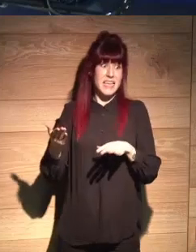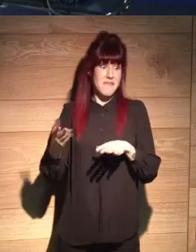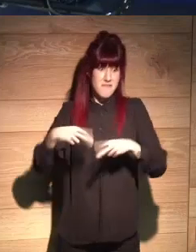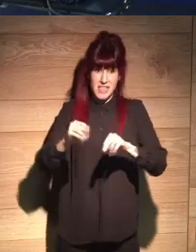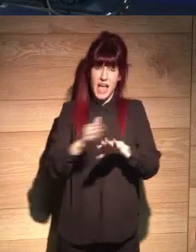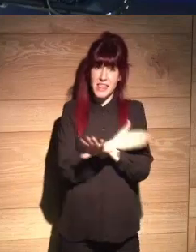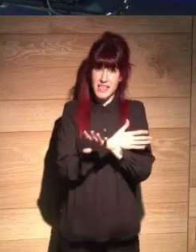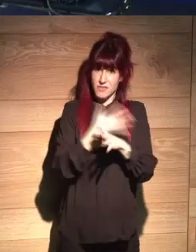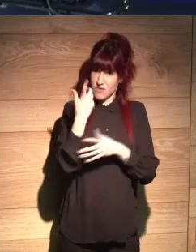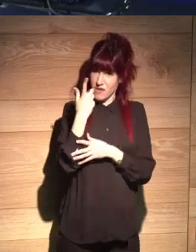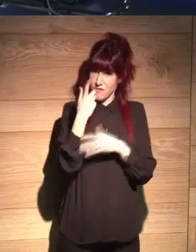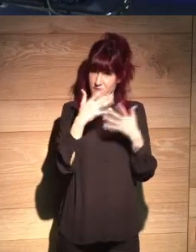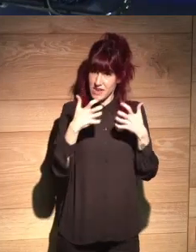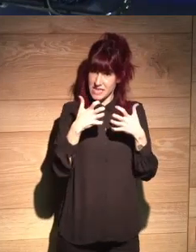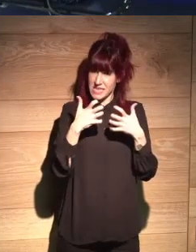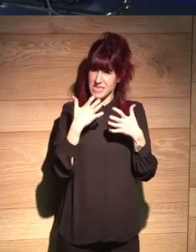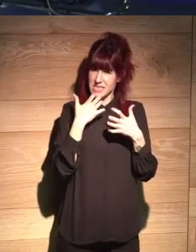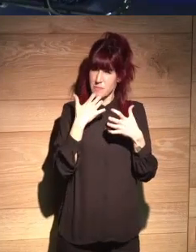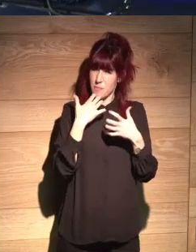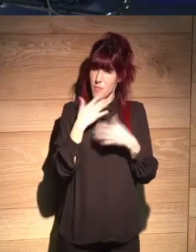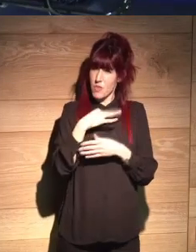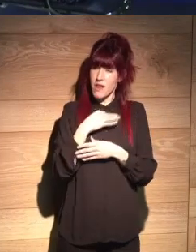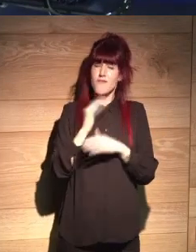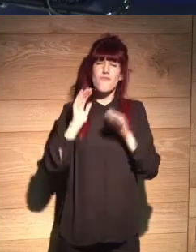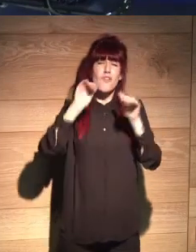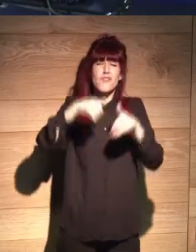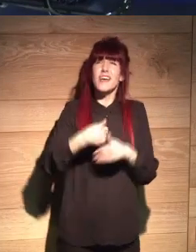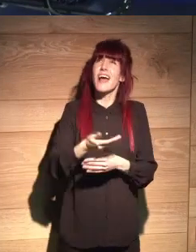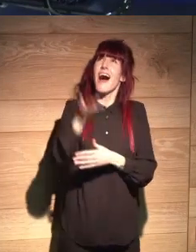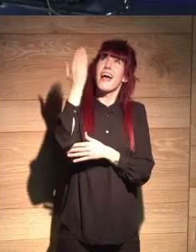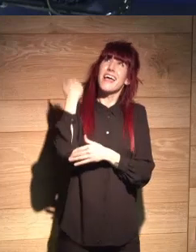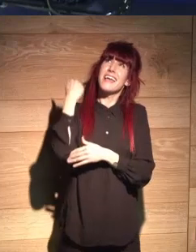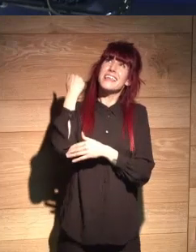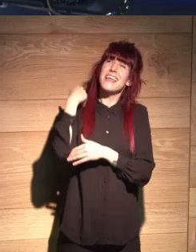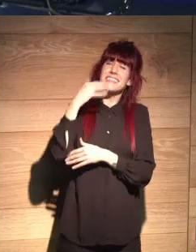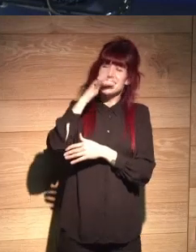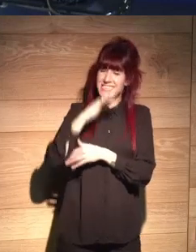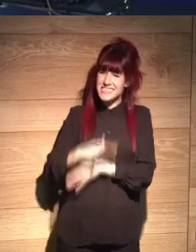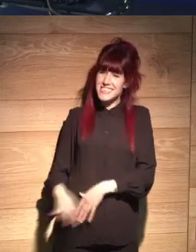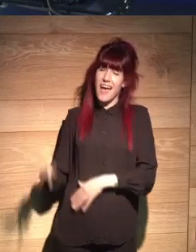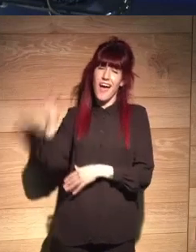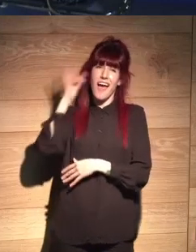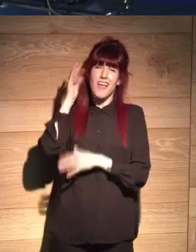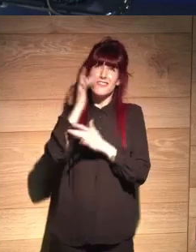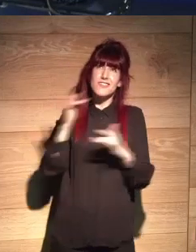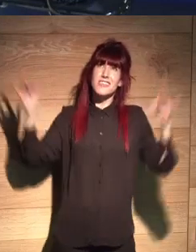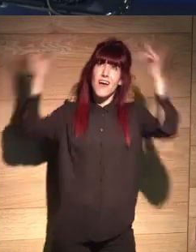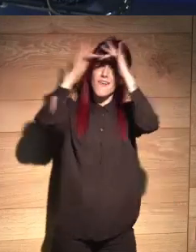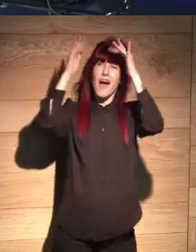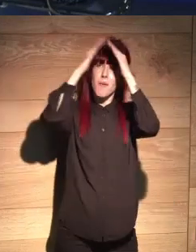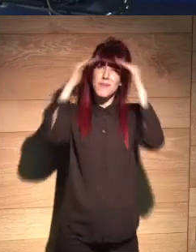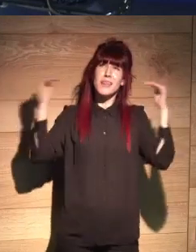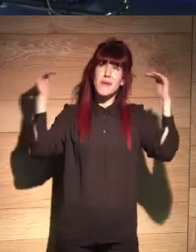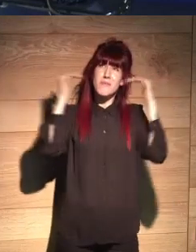work-life balance we haven't been able to talk about it, but if you could come back to that girl that you were that was dreaming,